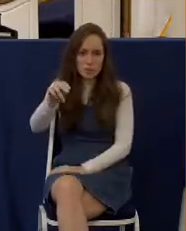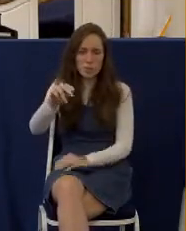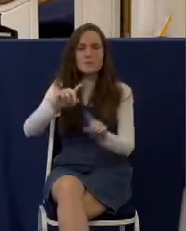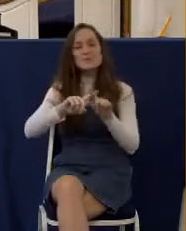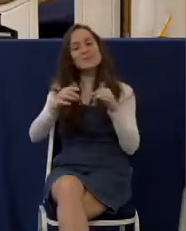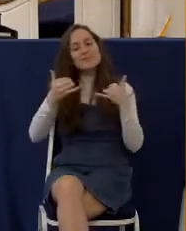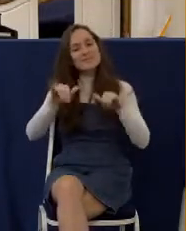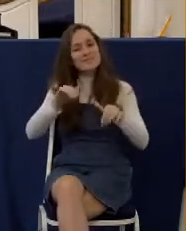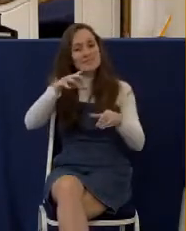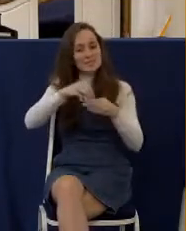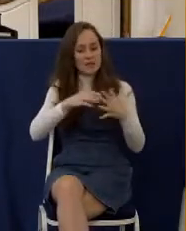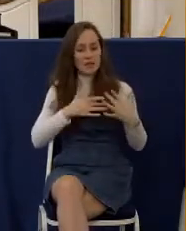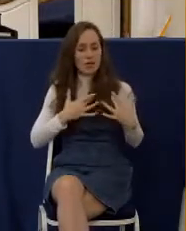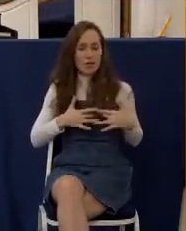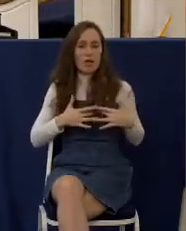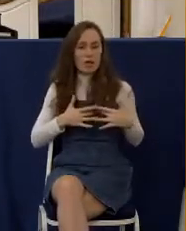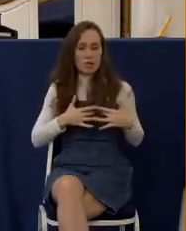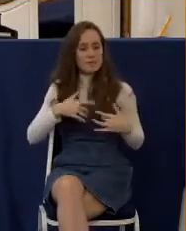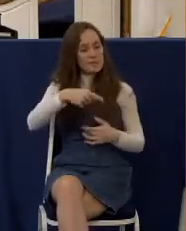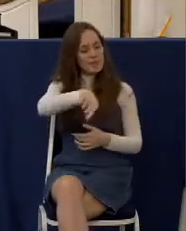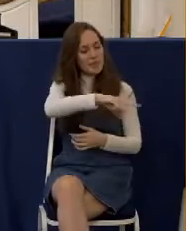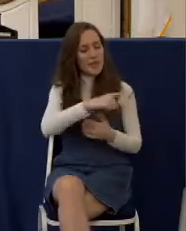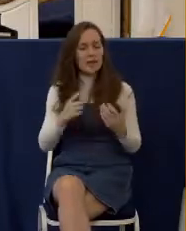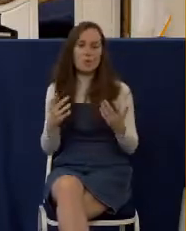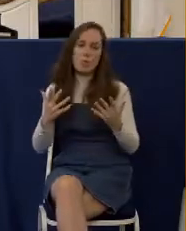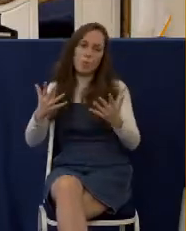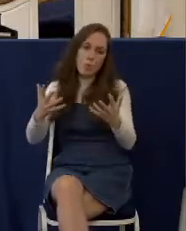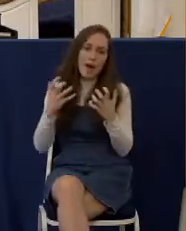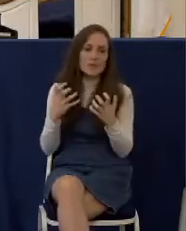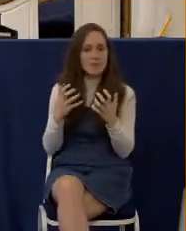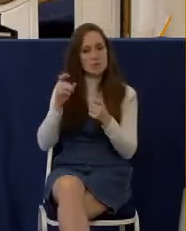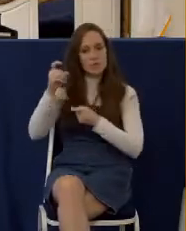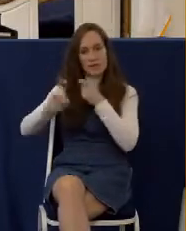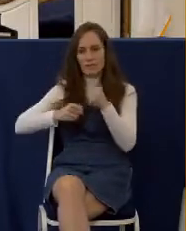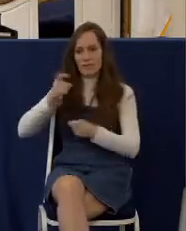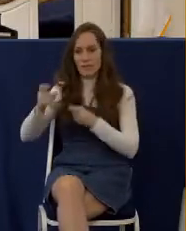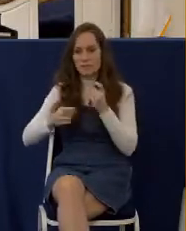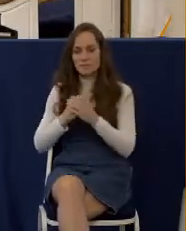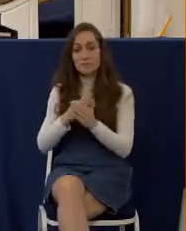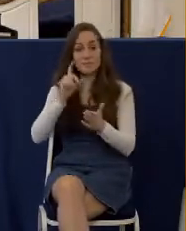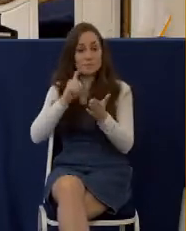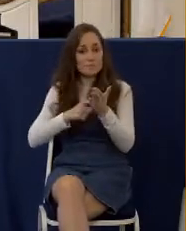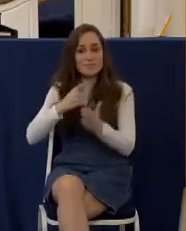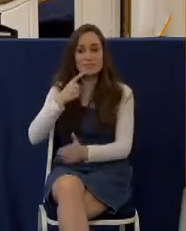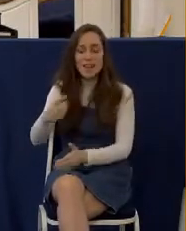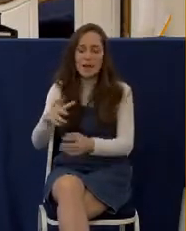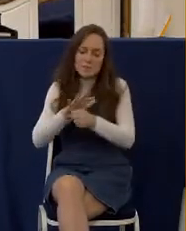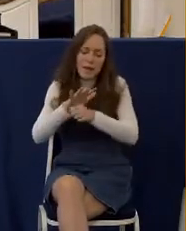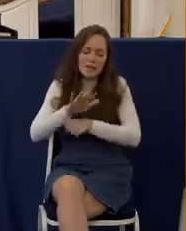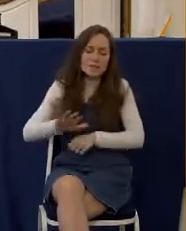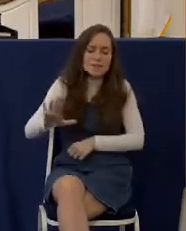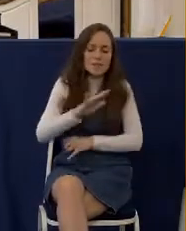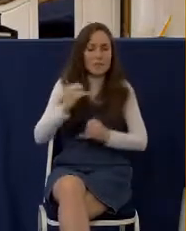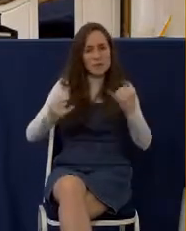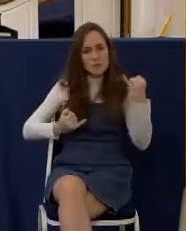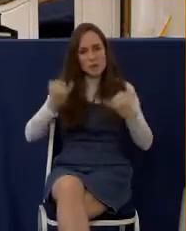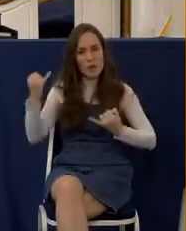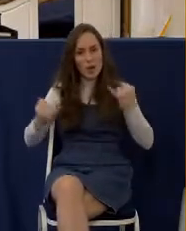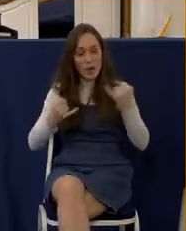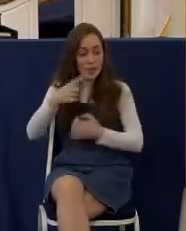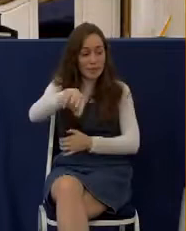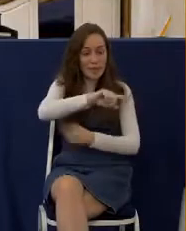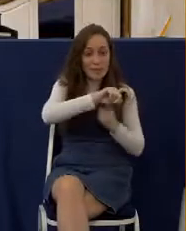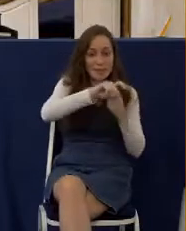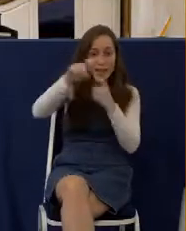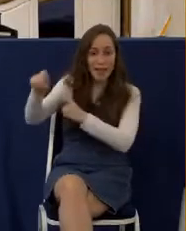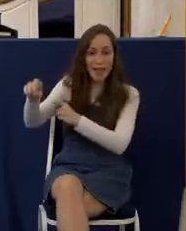in their heart, they wanted to do this. And notice it says, the abundance of their joy. They gave not